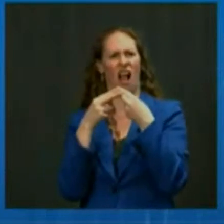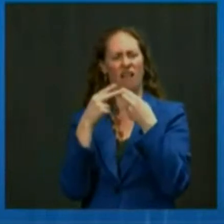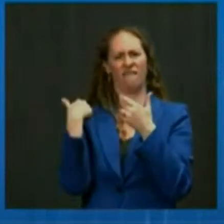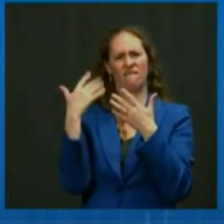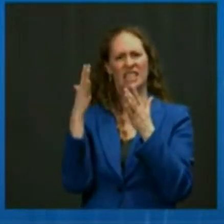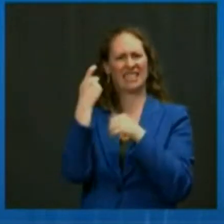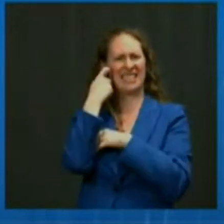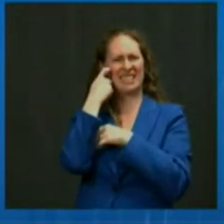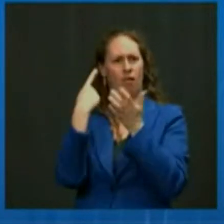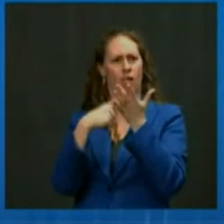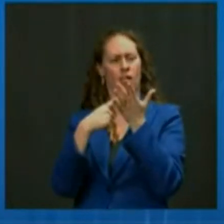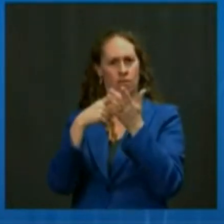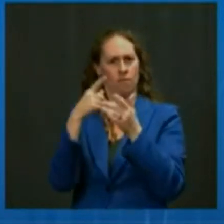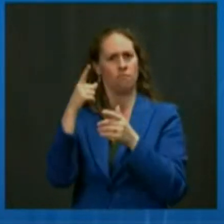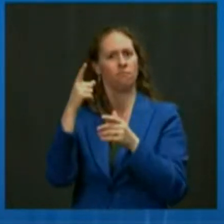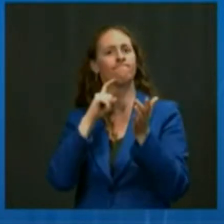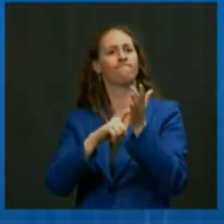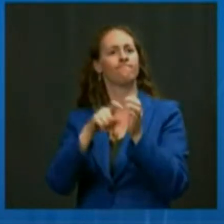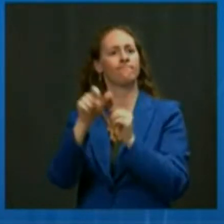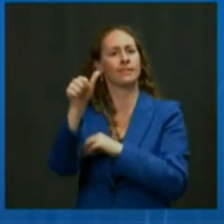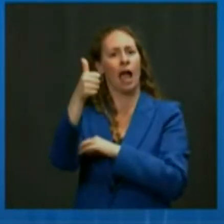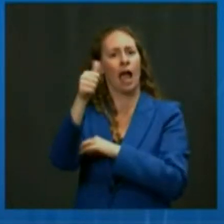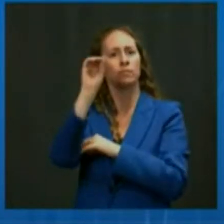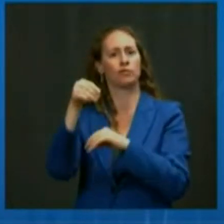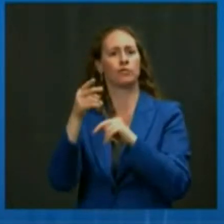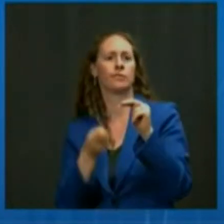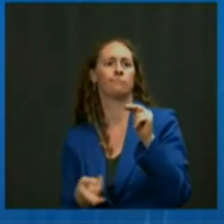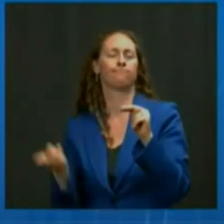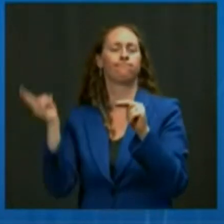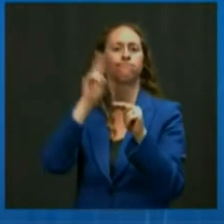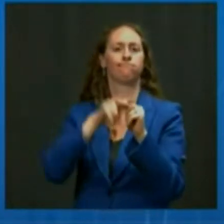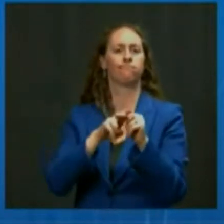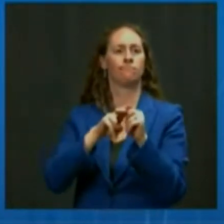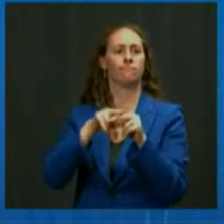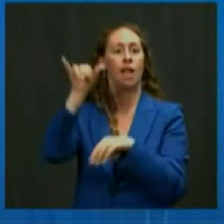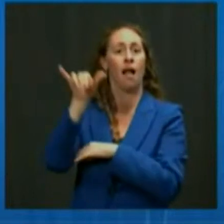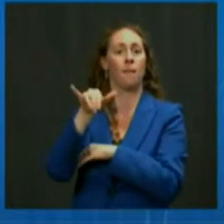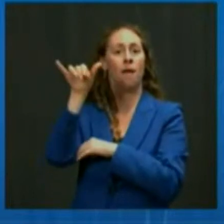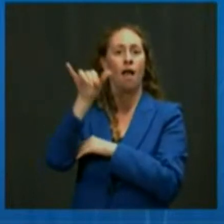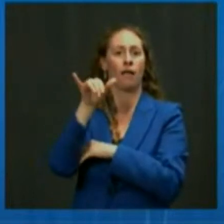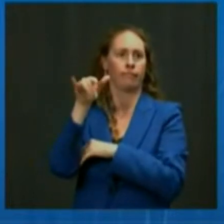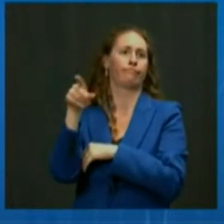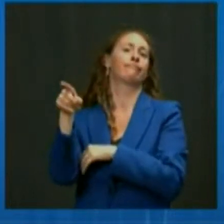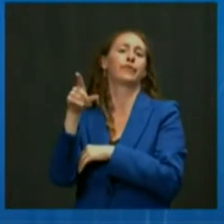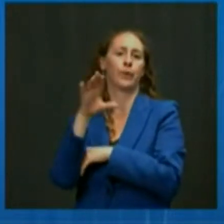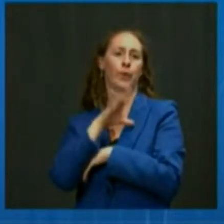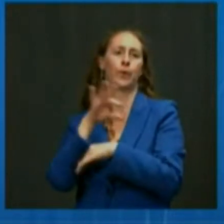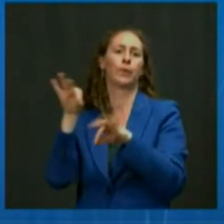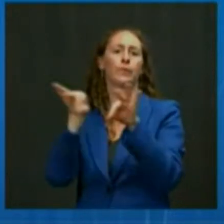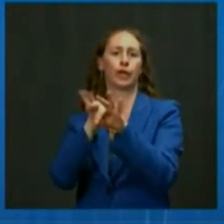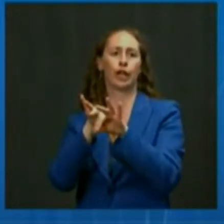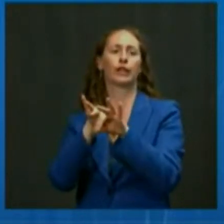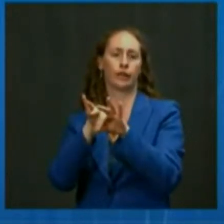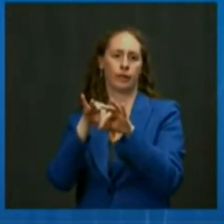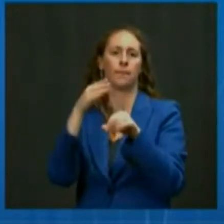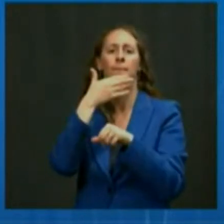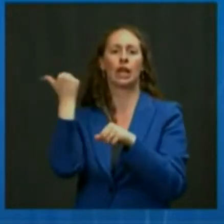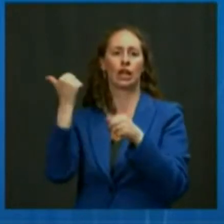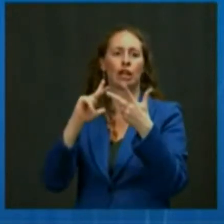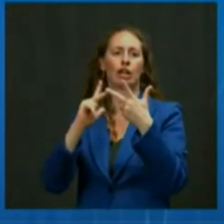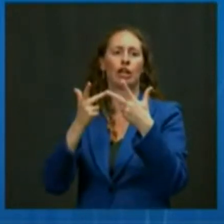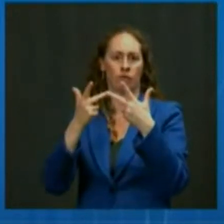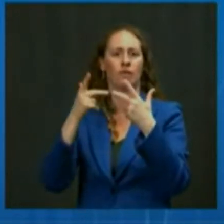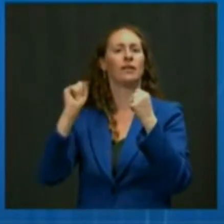a boost that is at the 3rd boost months later. And if you looked at that, the increase was really